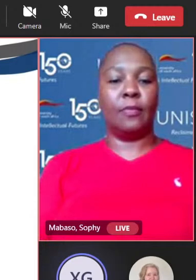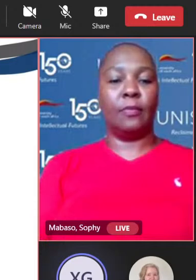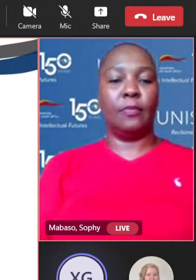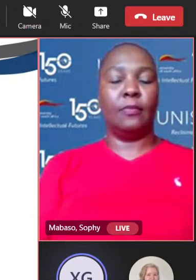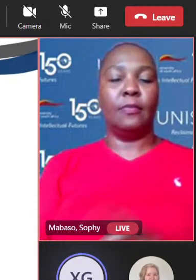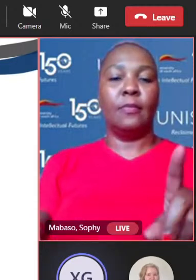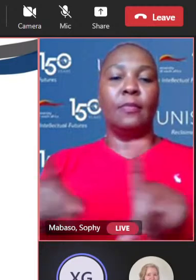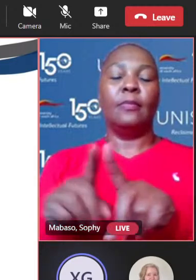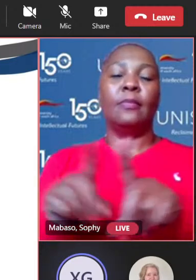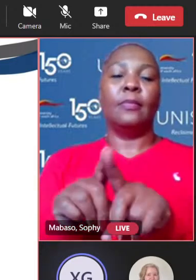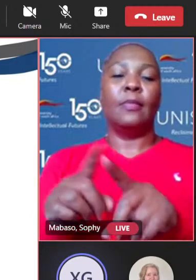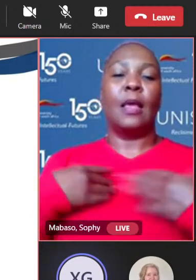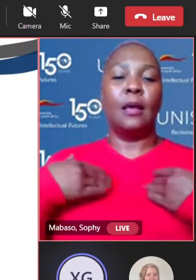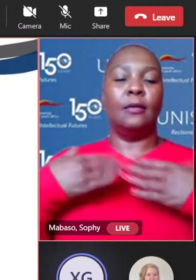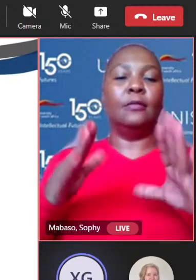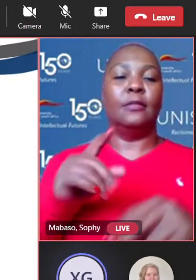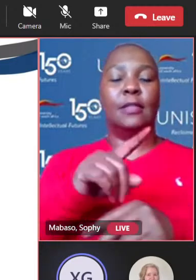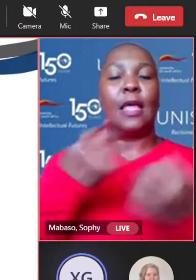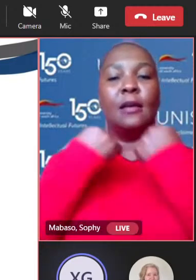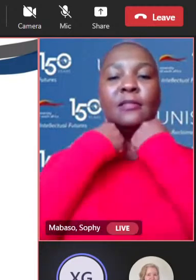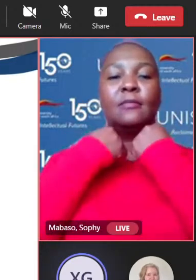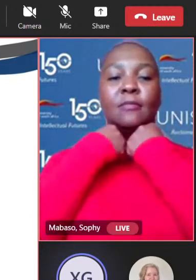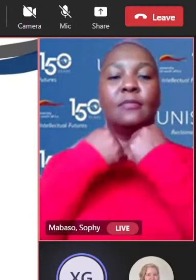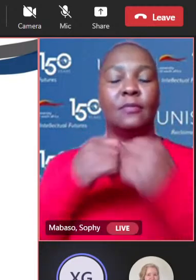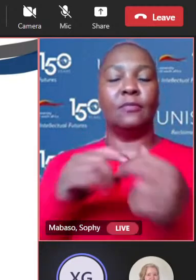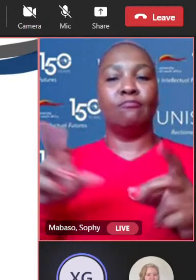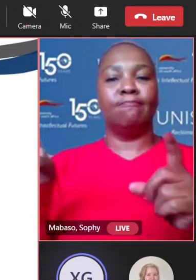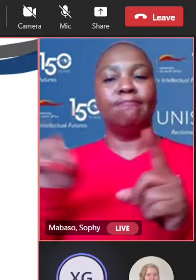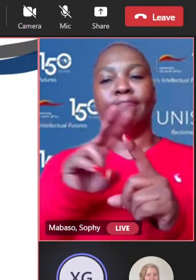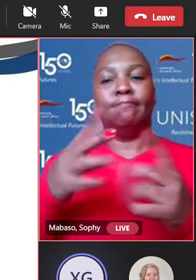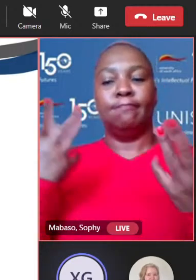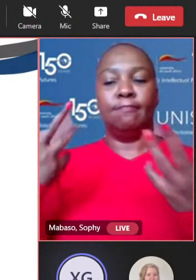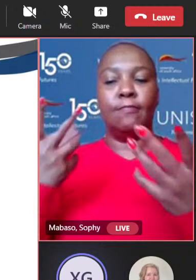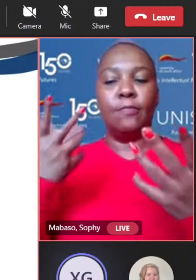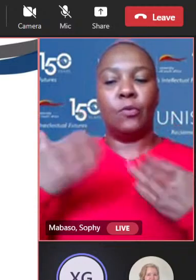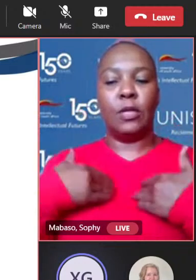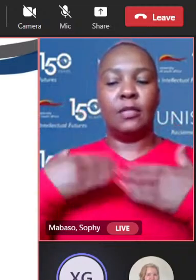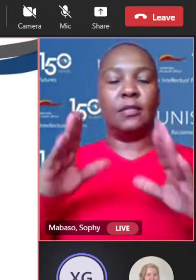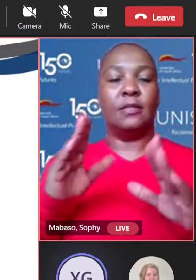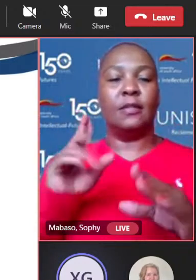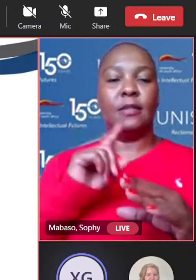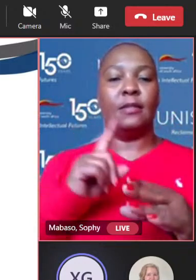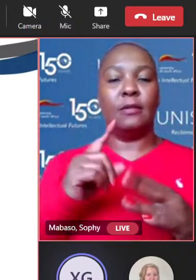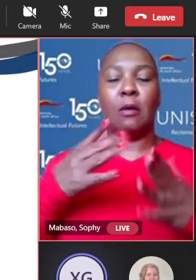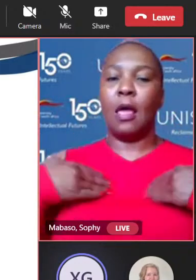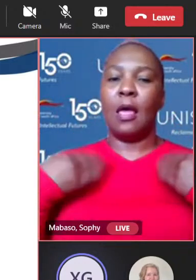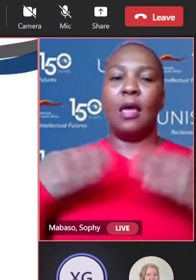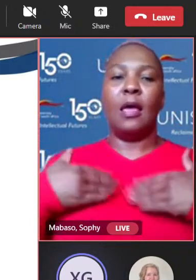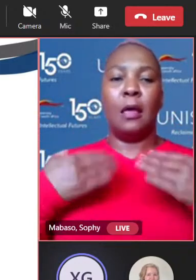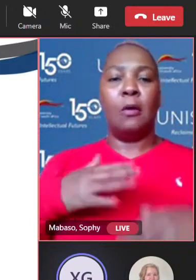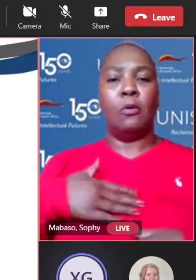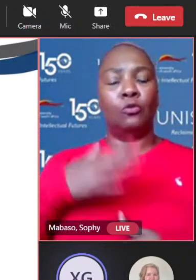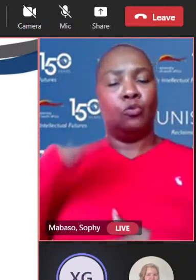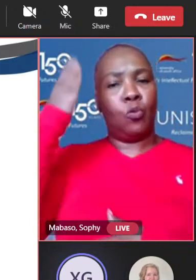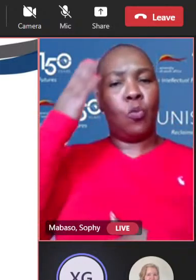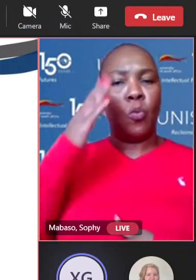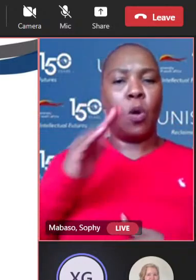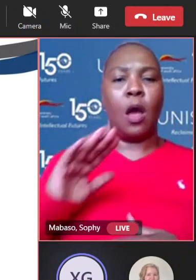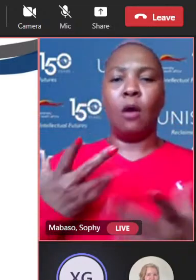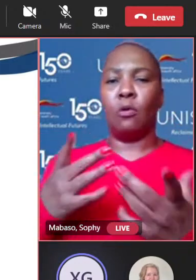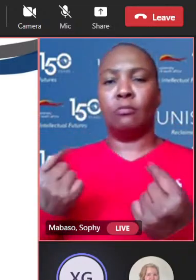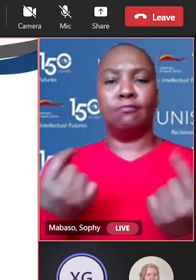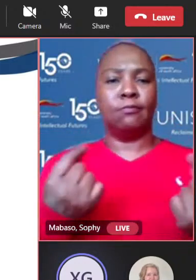As you start doing assignments, you're gonna start getting excited and want to know, how am I doing in